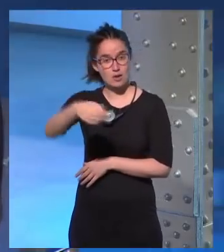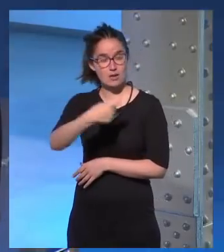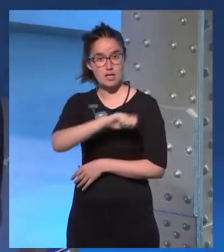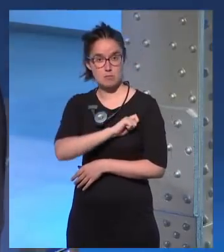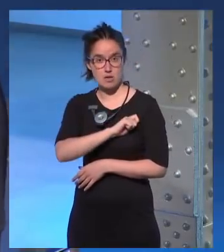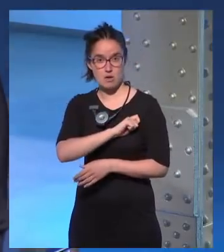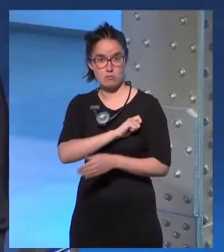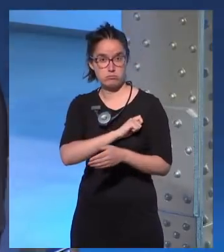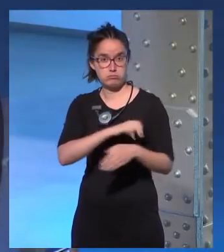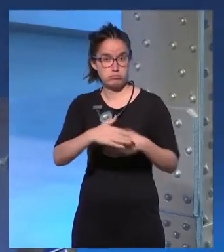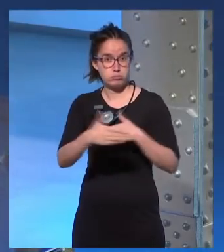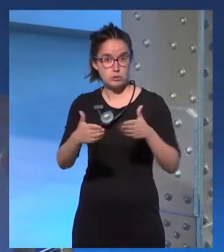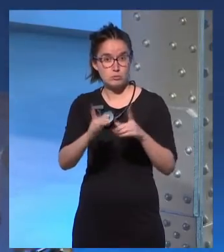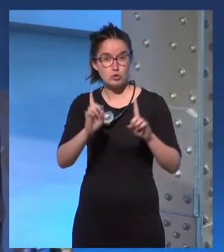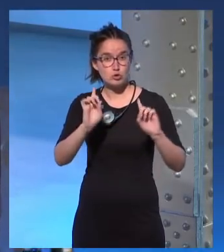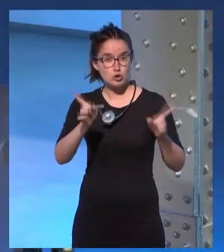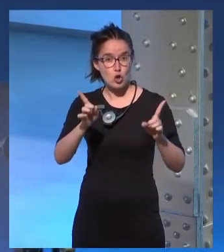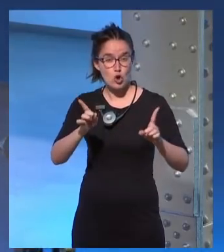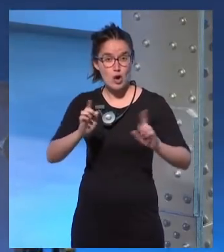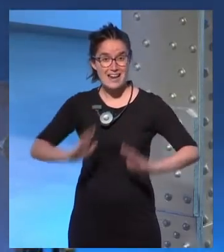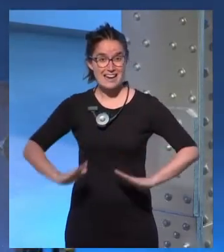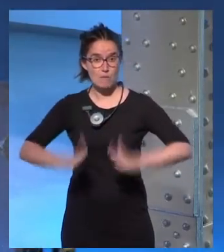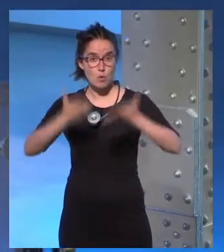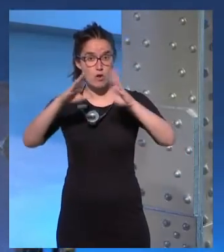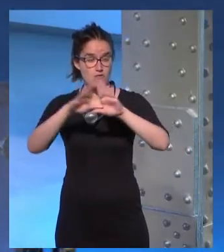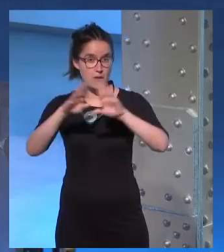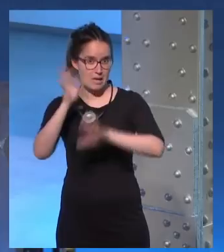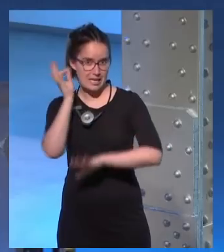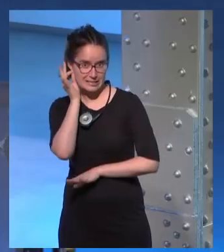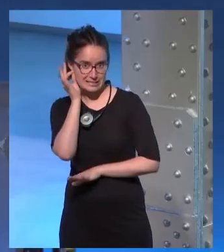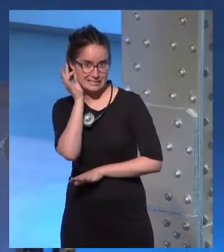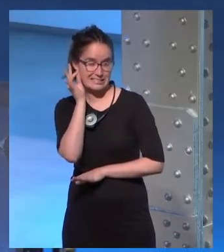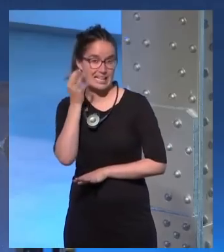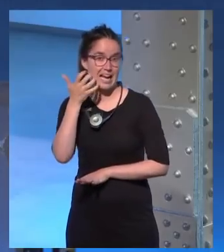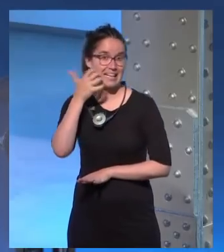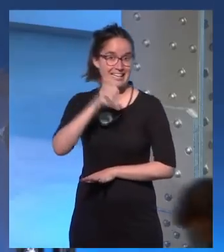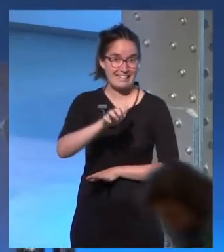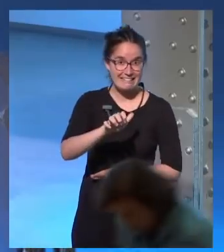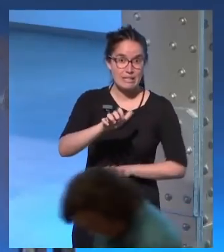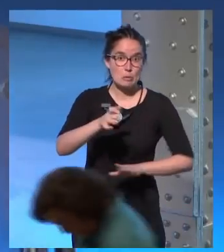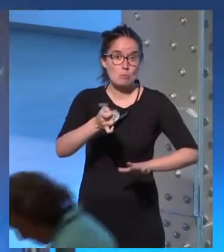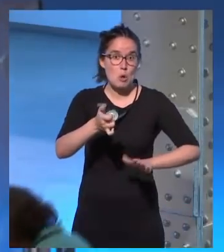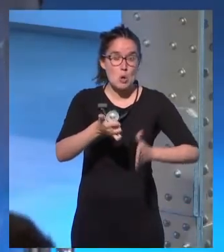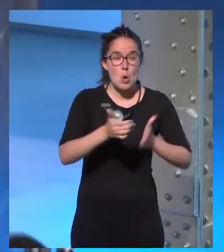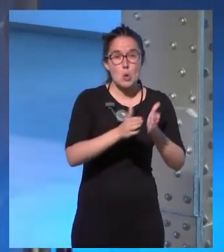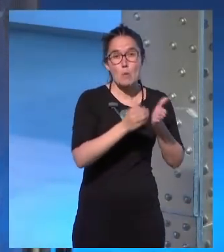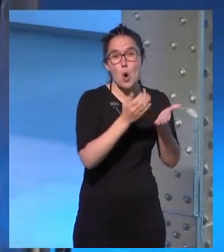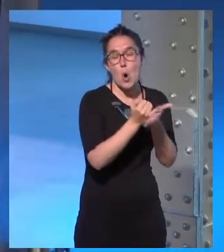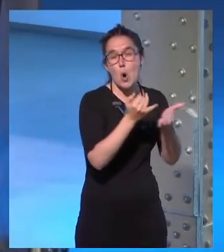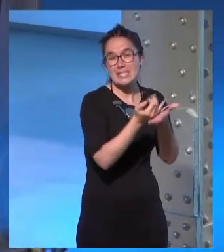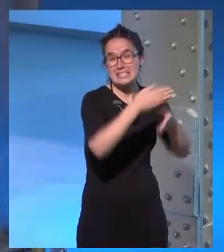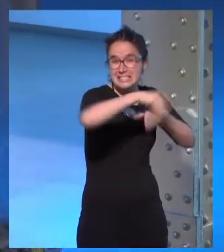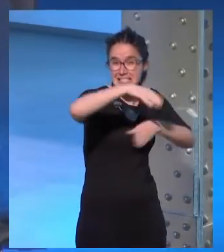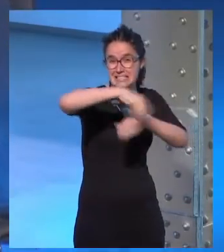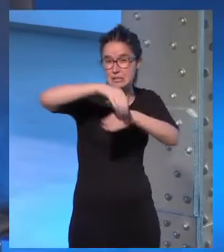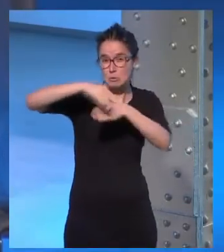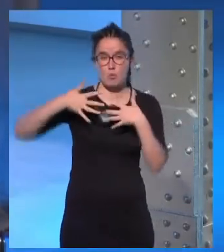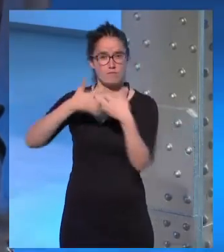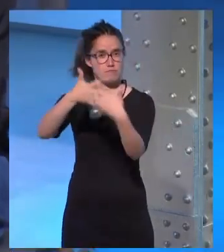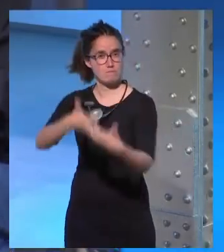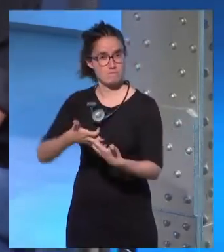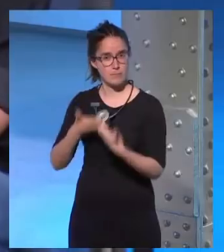Kameron in Spain has only published the Feminist Revolution, the Geek Feminist Revolution,